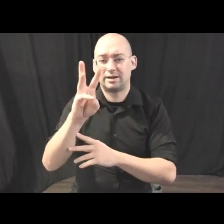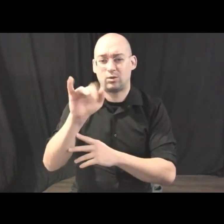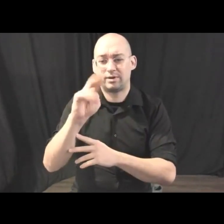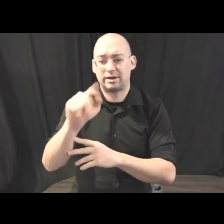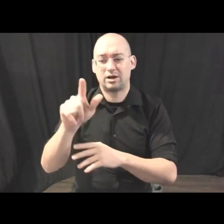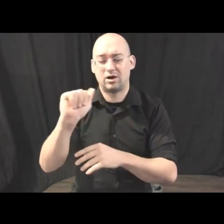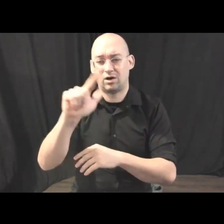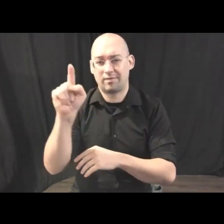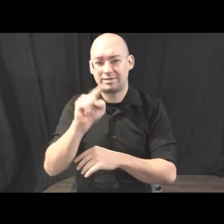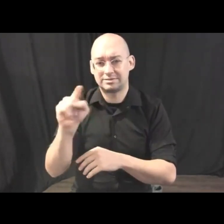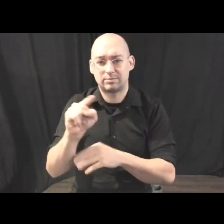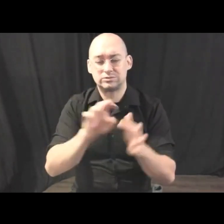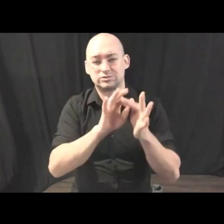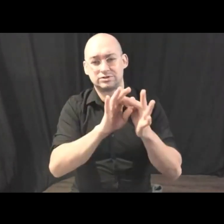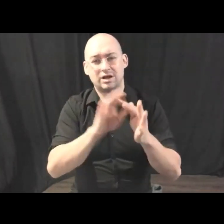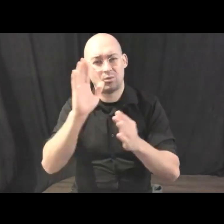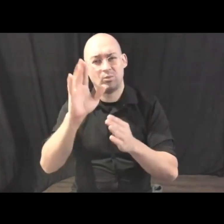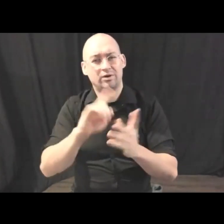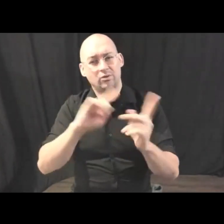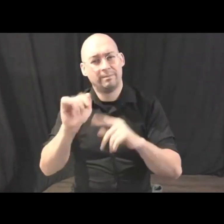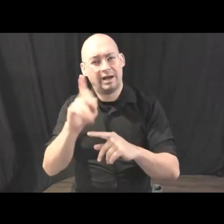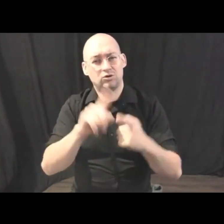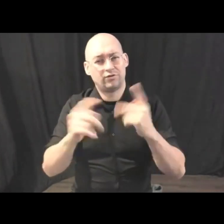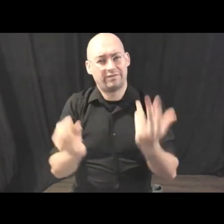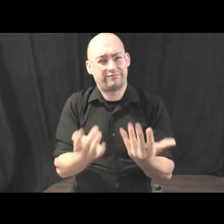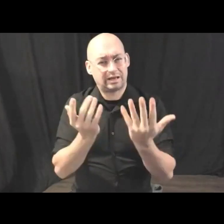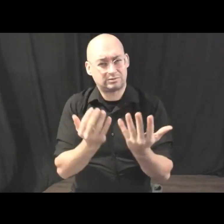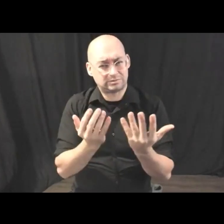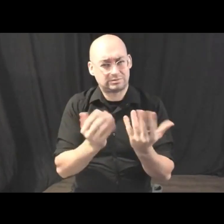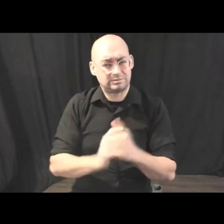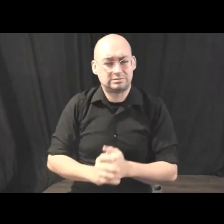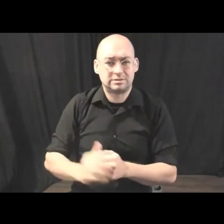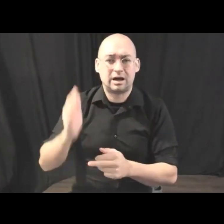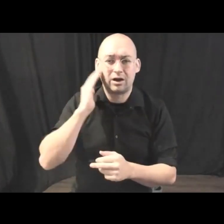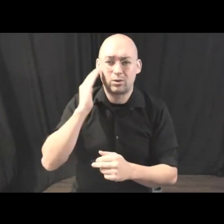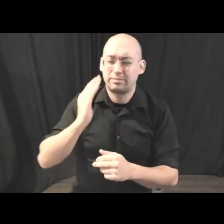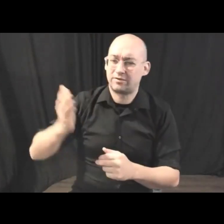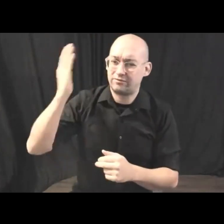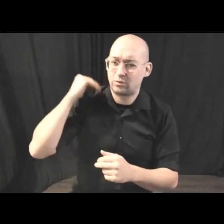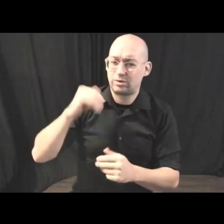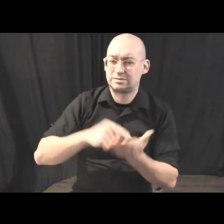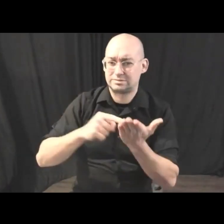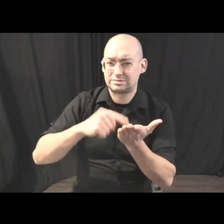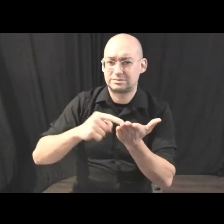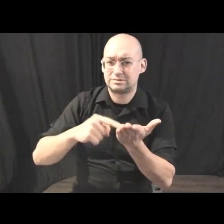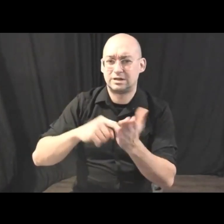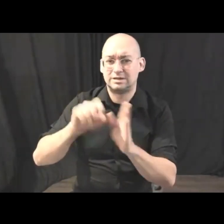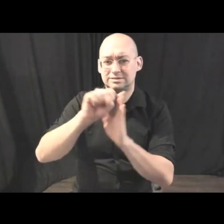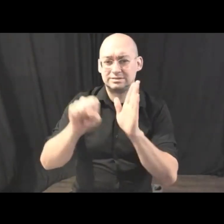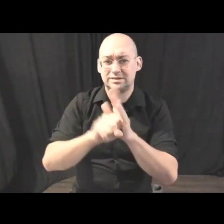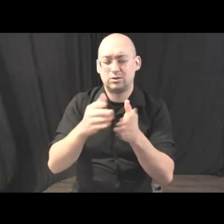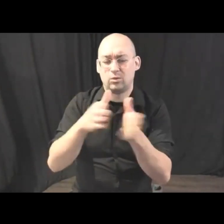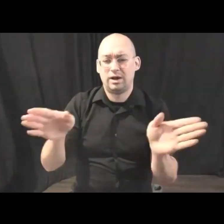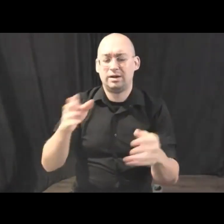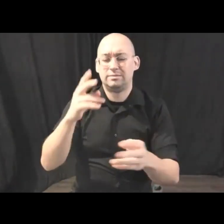kind of want to go back to the fires, if we can, just for a moment. I know in the past there's been discussion of a statewide mutual aid